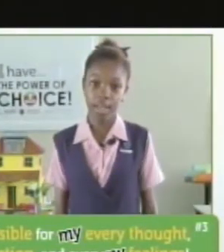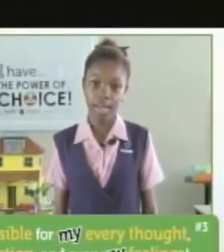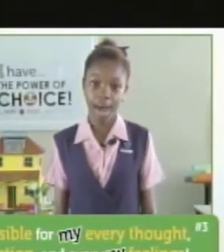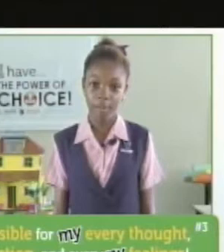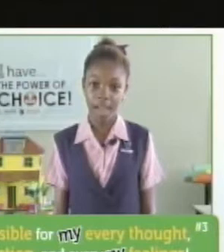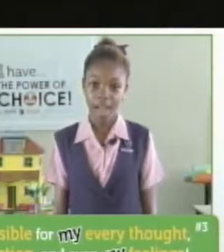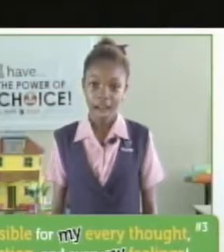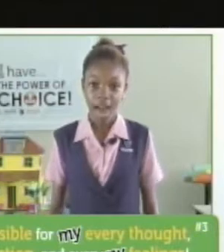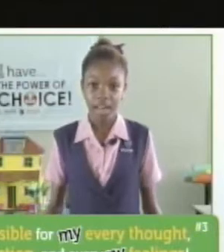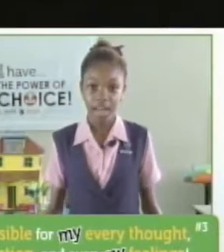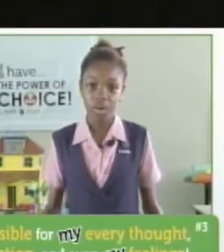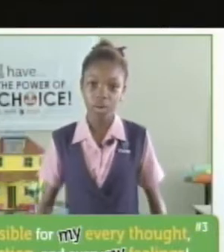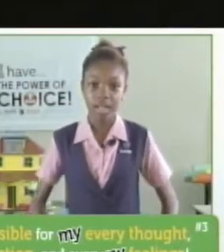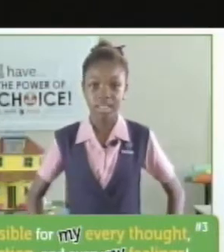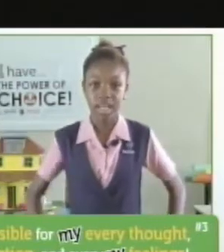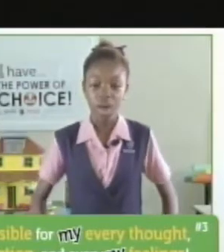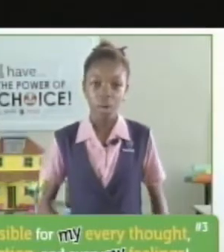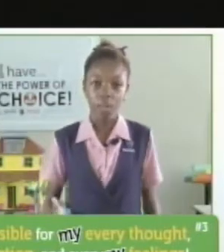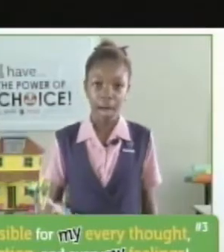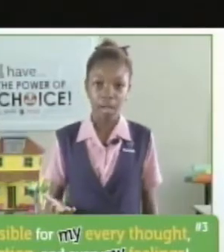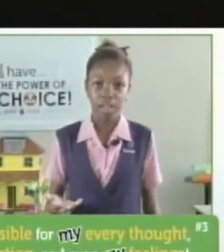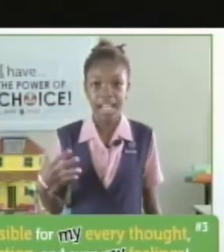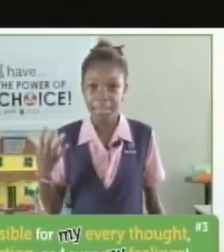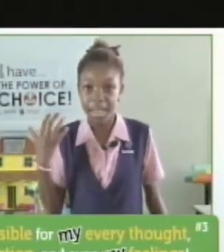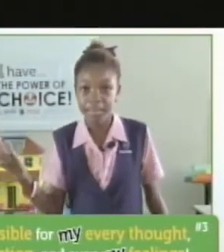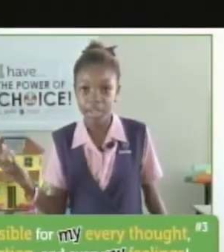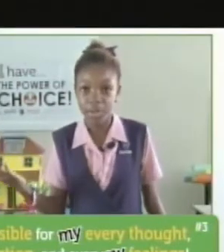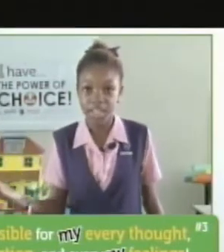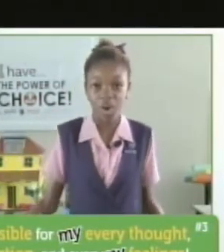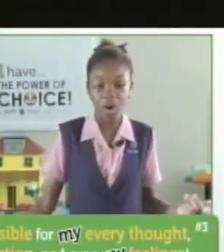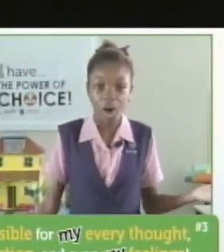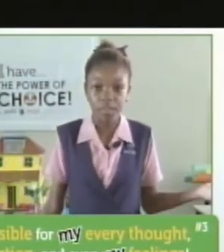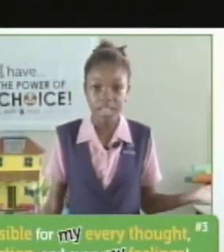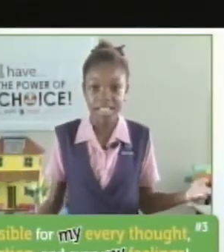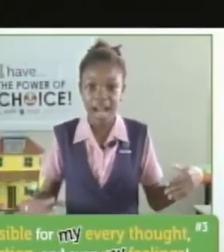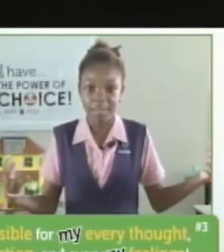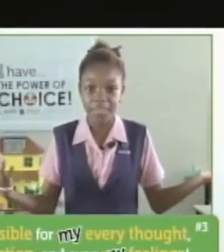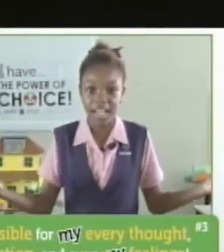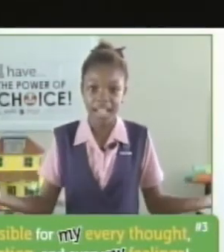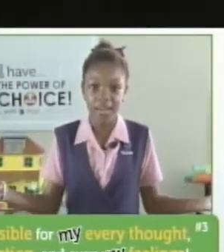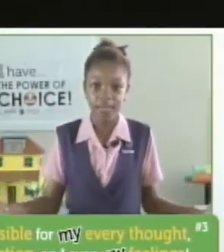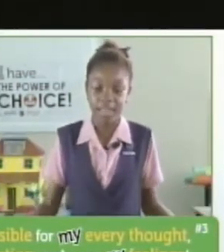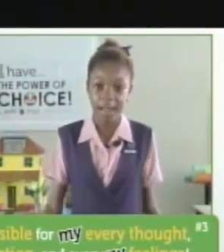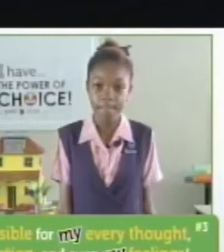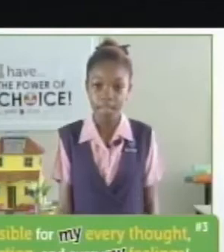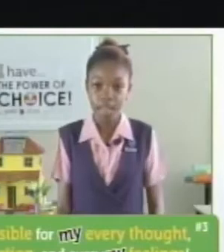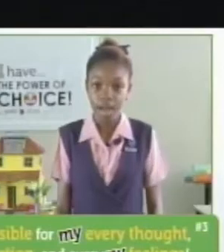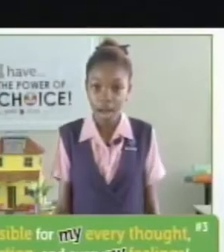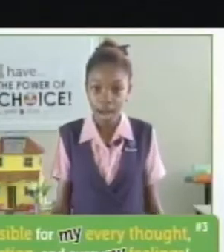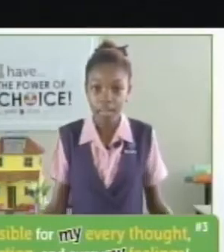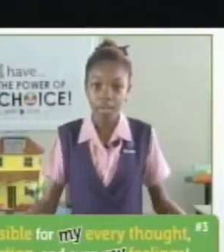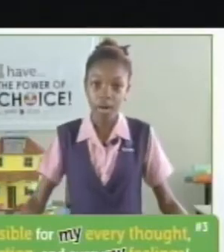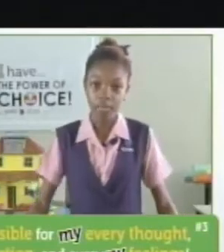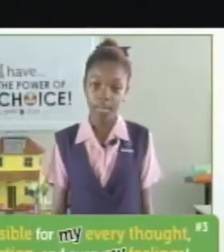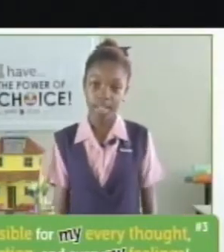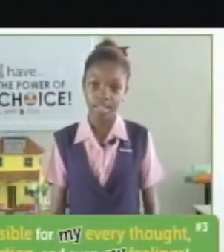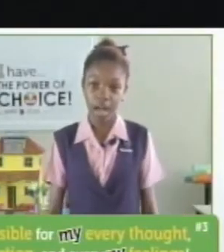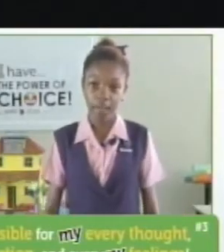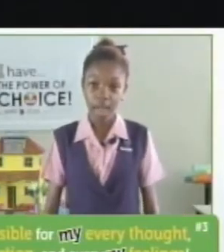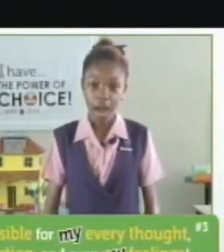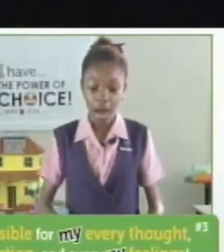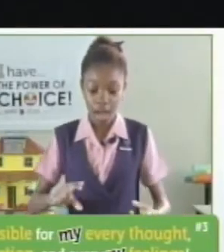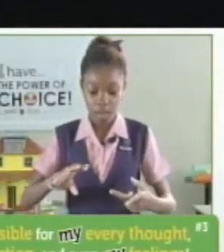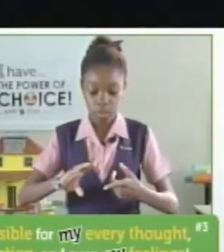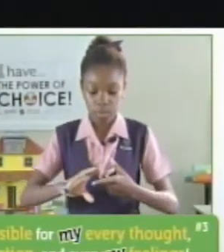myself think that way. I didn't go and say, well, they made me do it, so obviously I'm thinking for them. I thought for